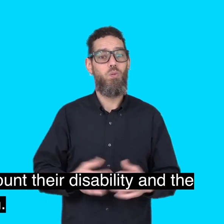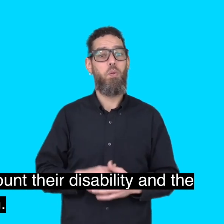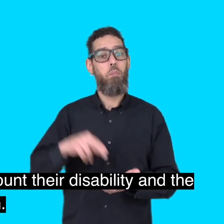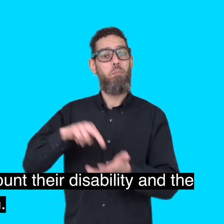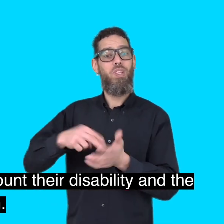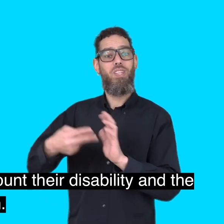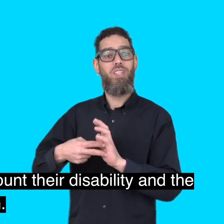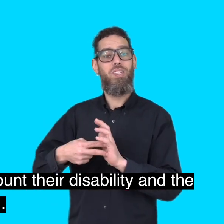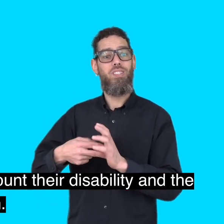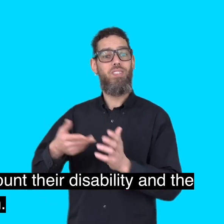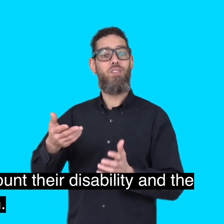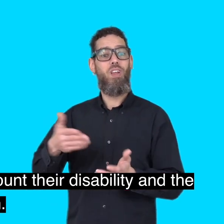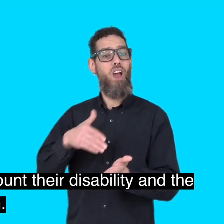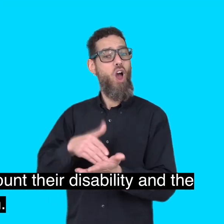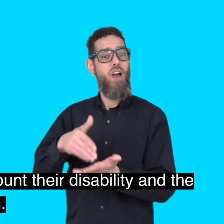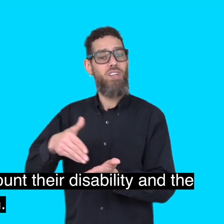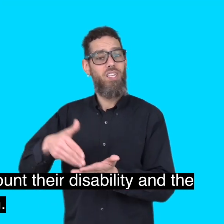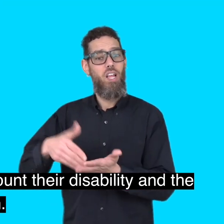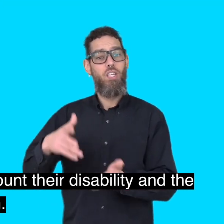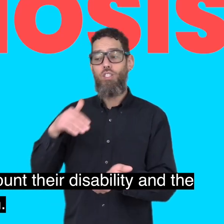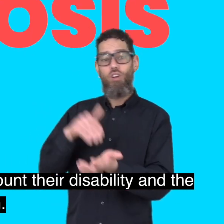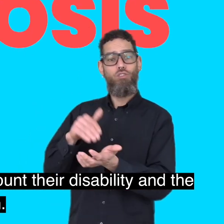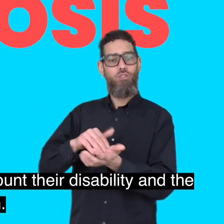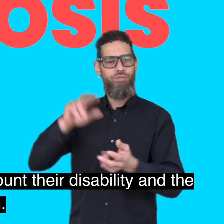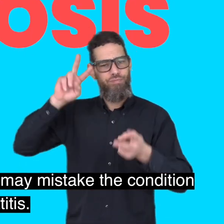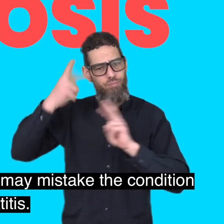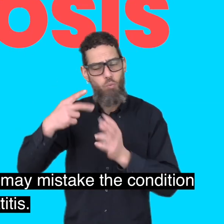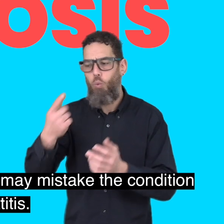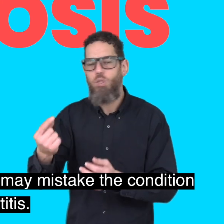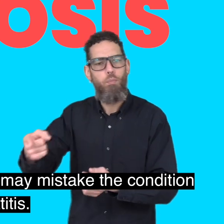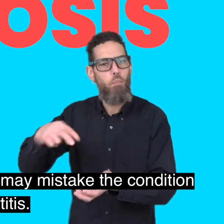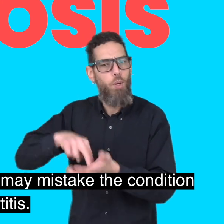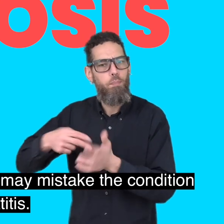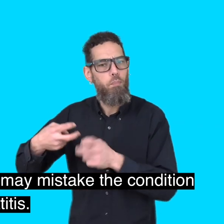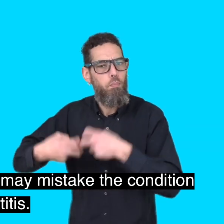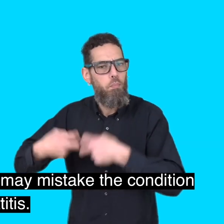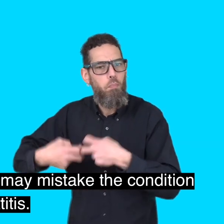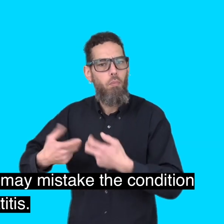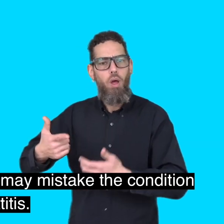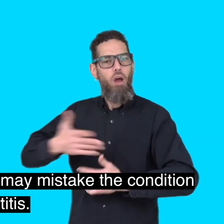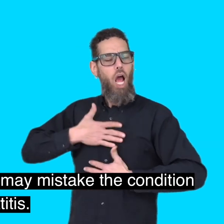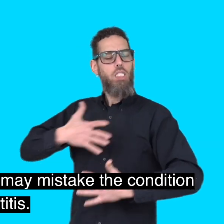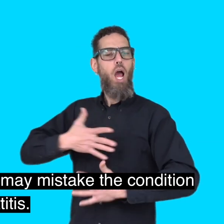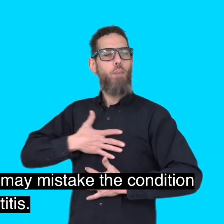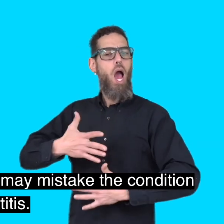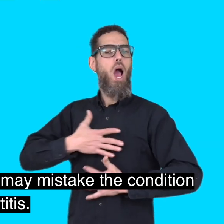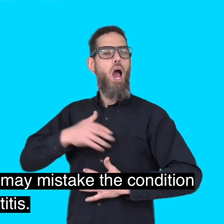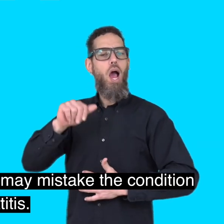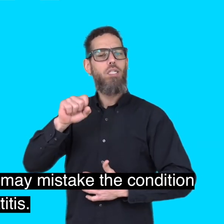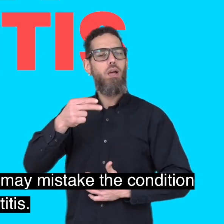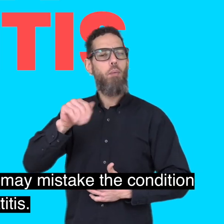suffer from. As a result, there is a risk of misdiagnosis, where the doctor may mistake the condition for another, such